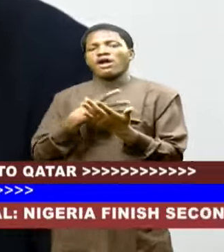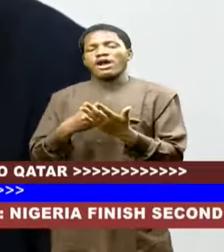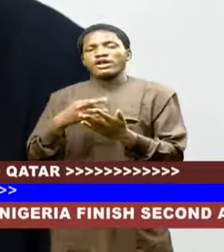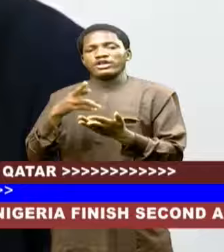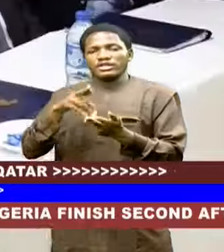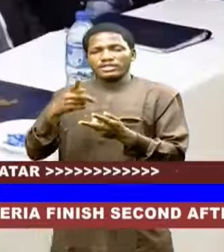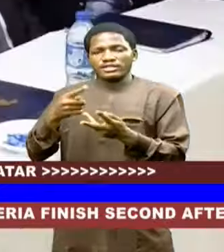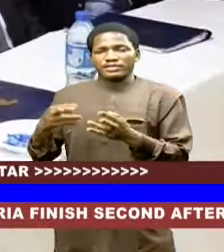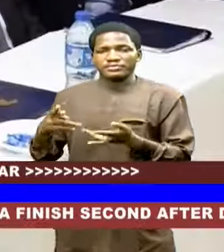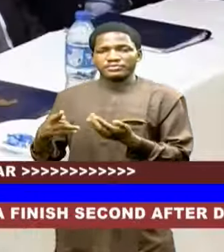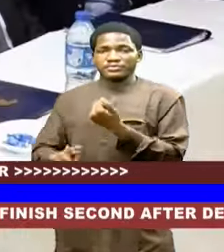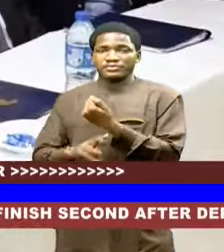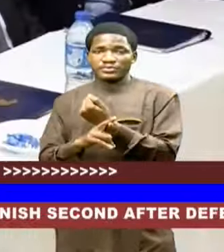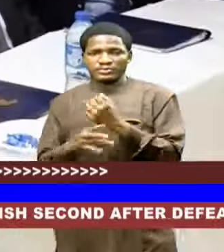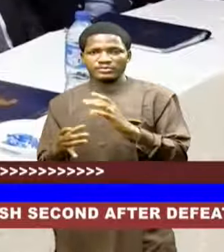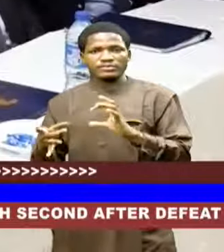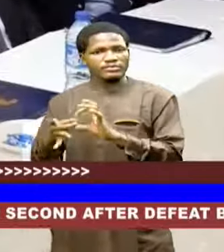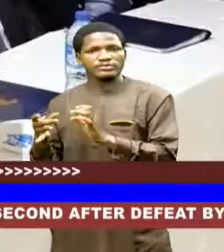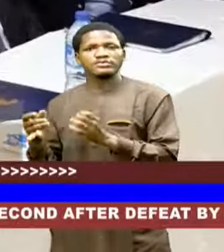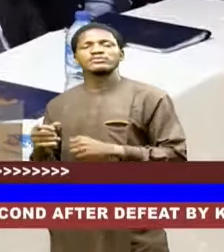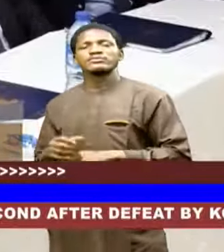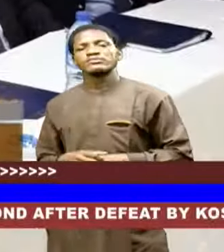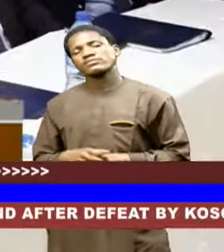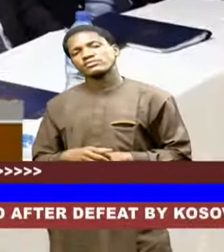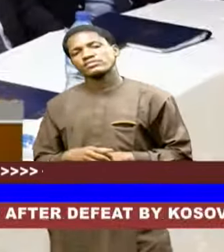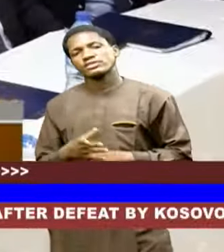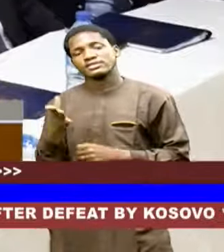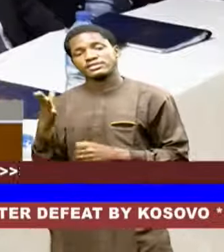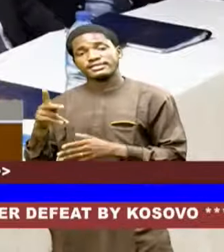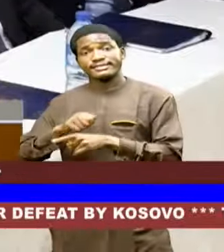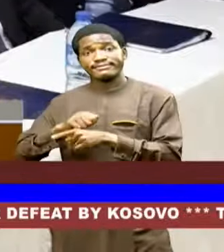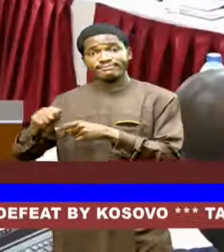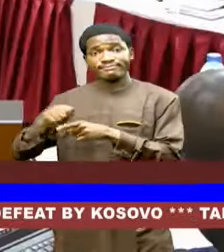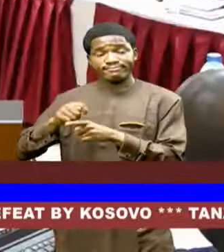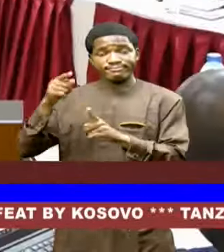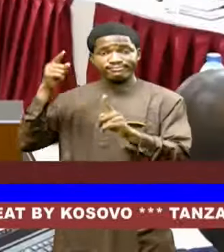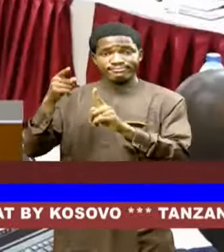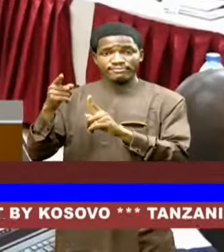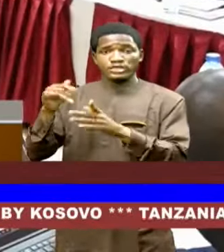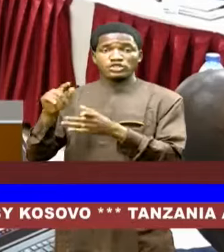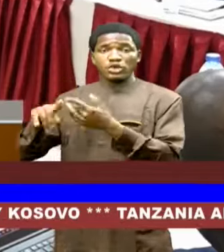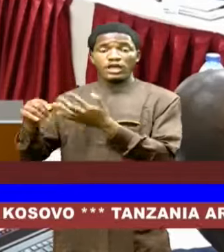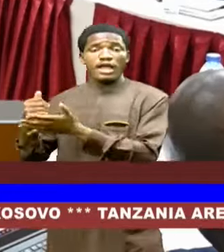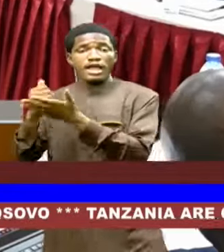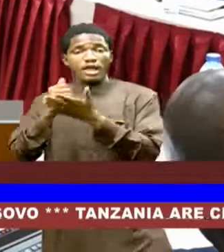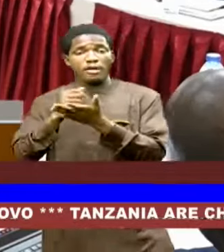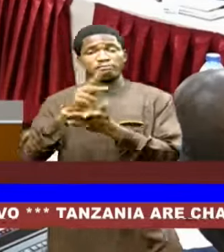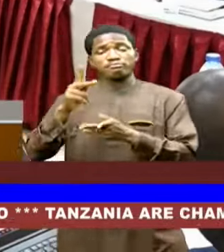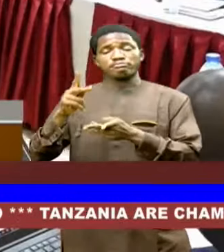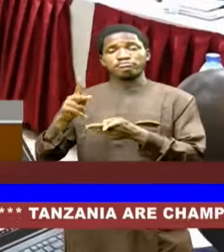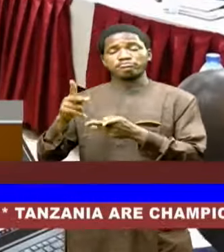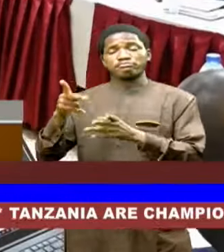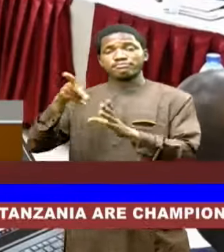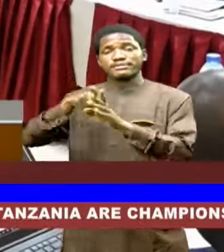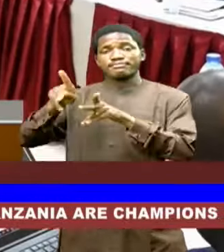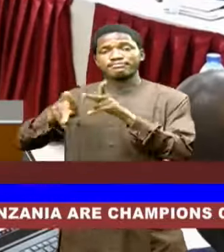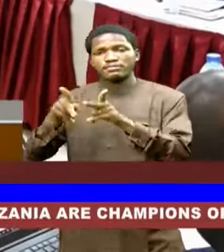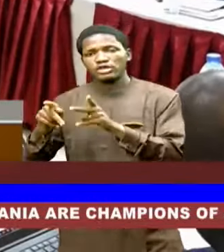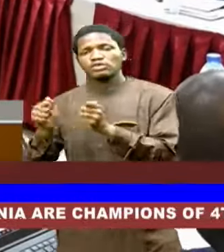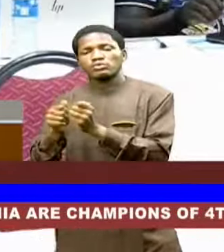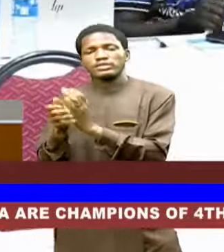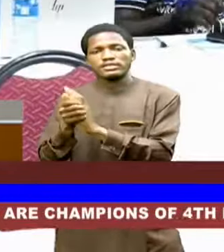instability. The training is expected to enable participants with skills to look at existing portfolios and